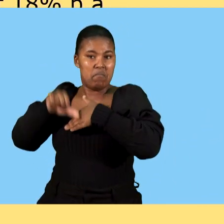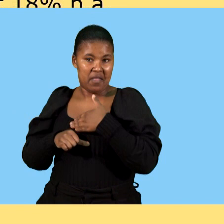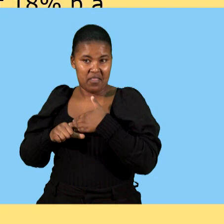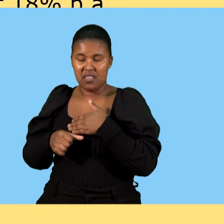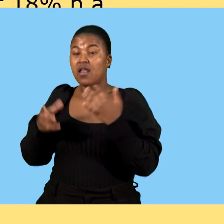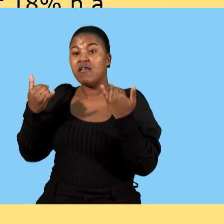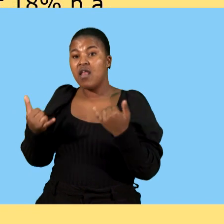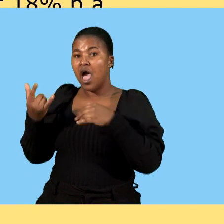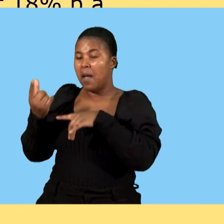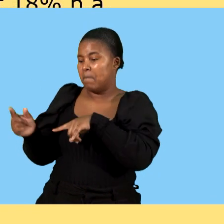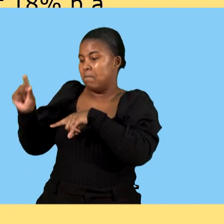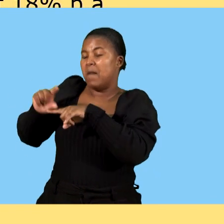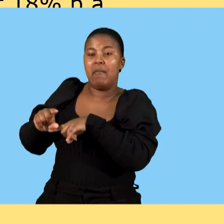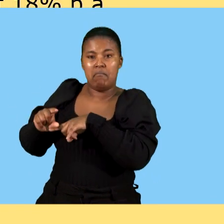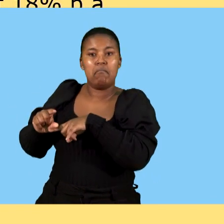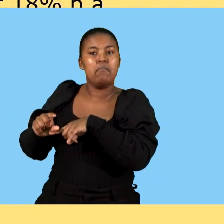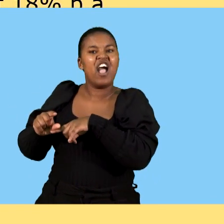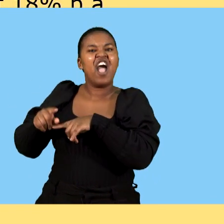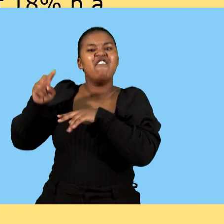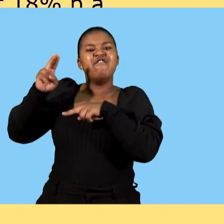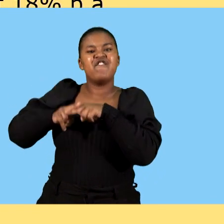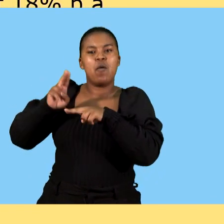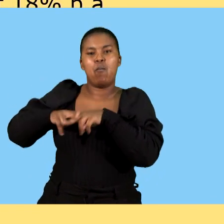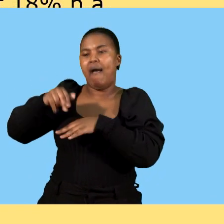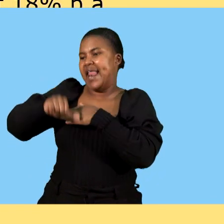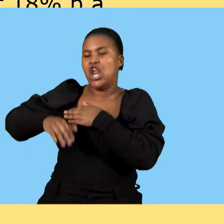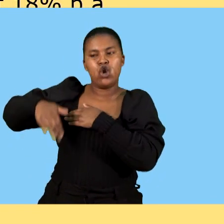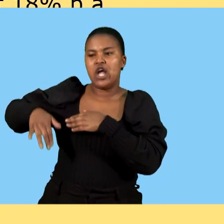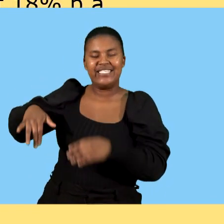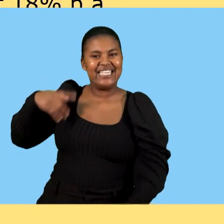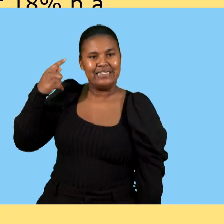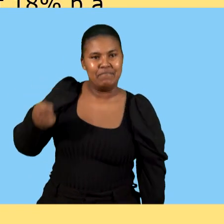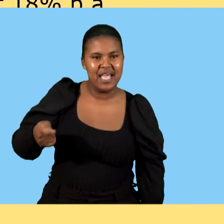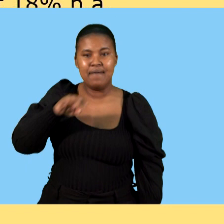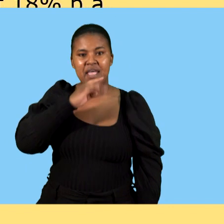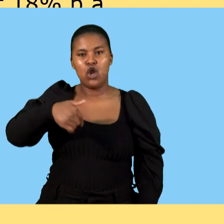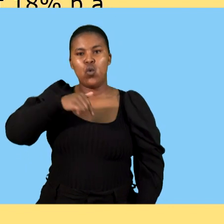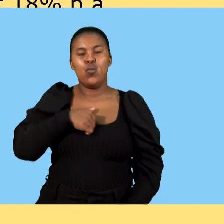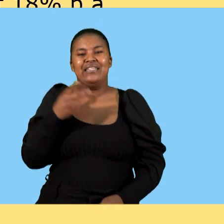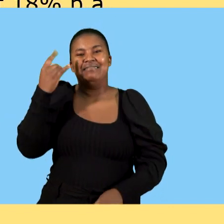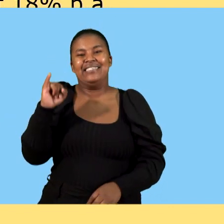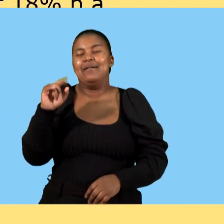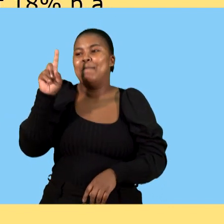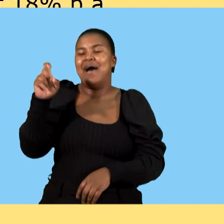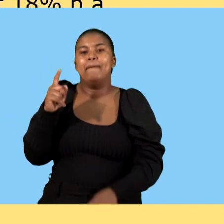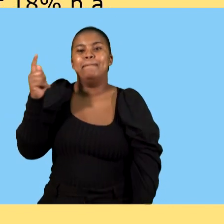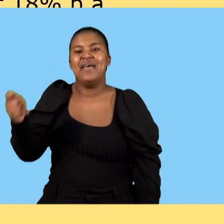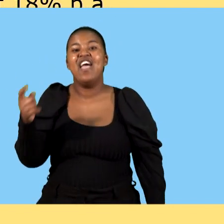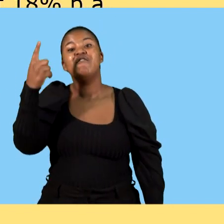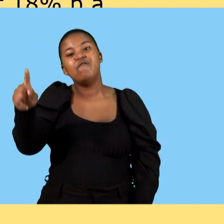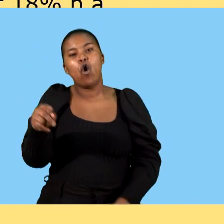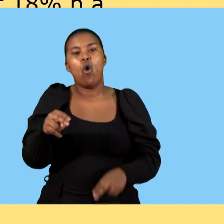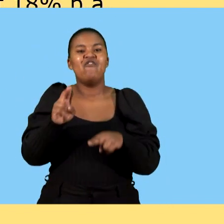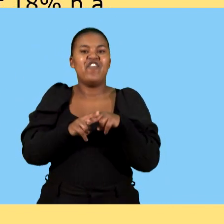loan for February has not yet been paid. So we're owing interest for 1 month. Interest is charged at